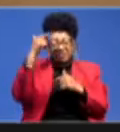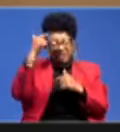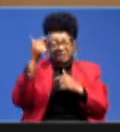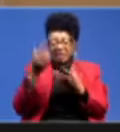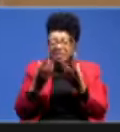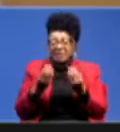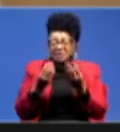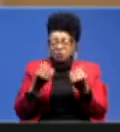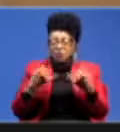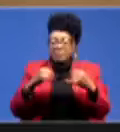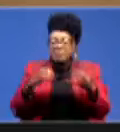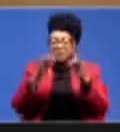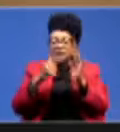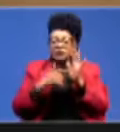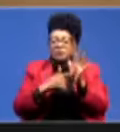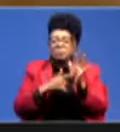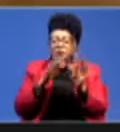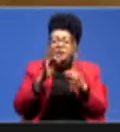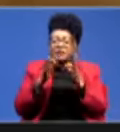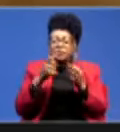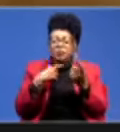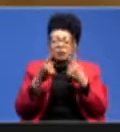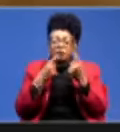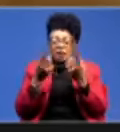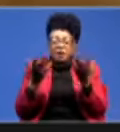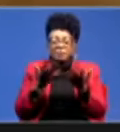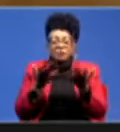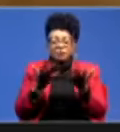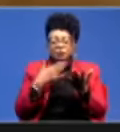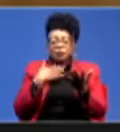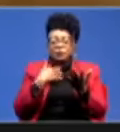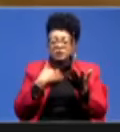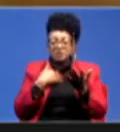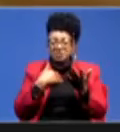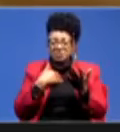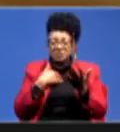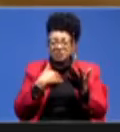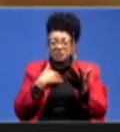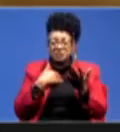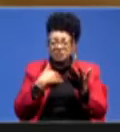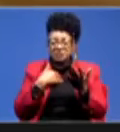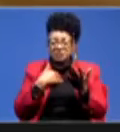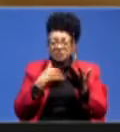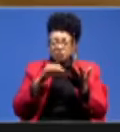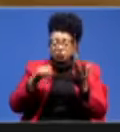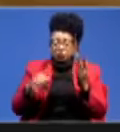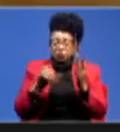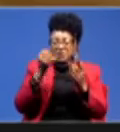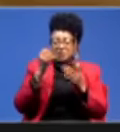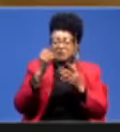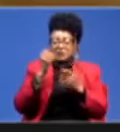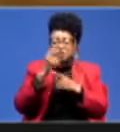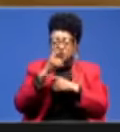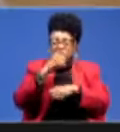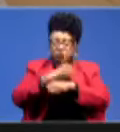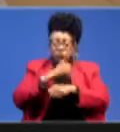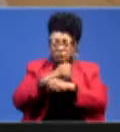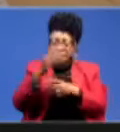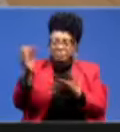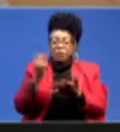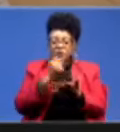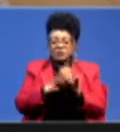to implement. For example, if we are talking about you want junior secondary school teachers to be employed,